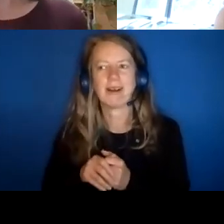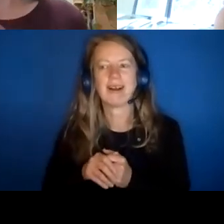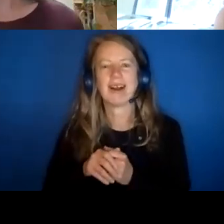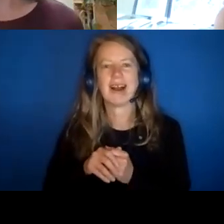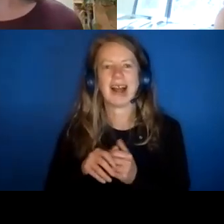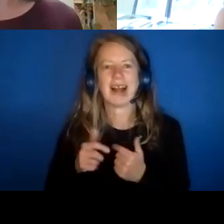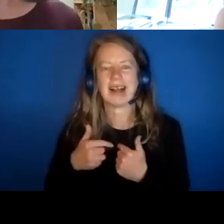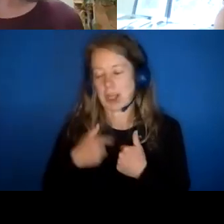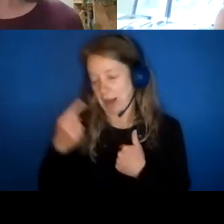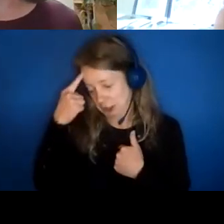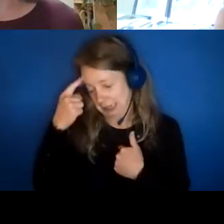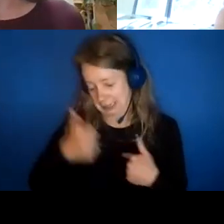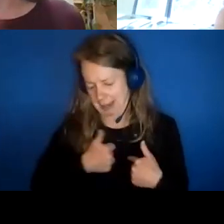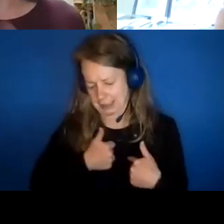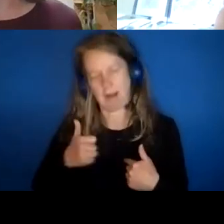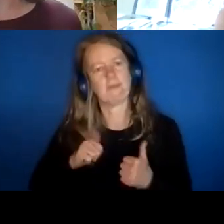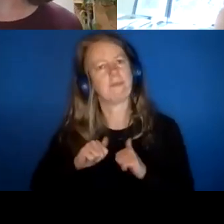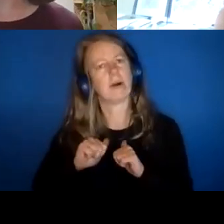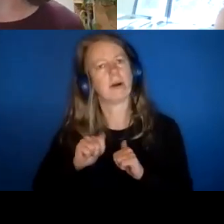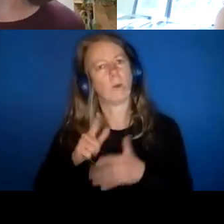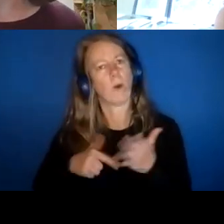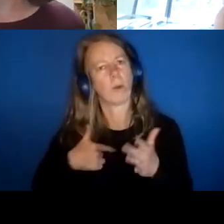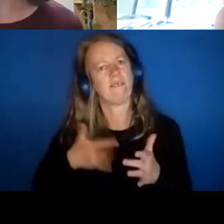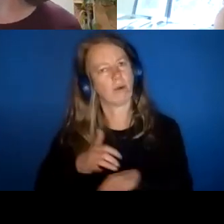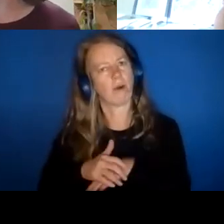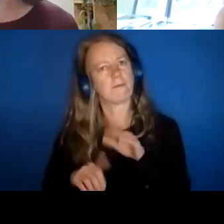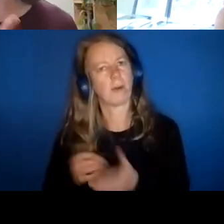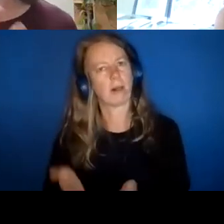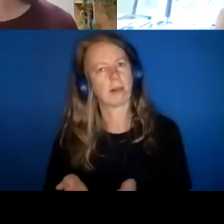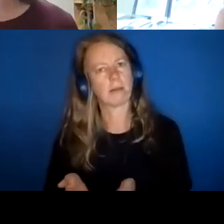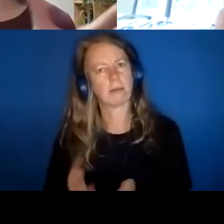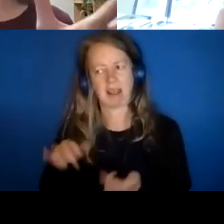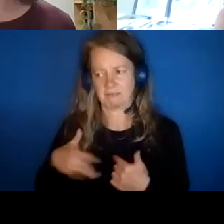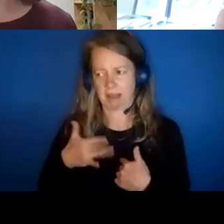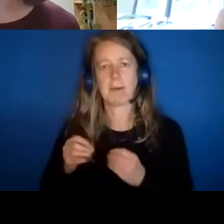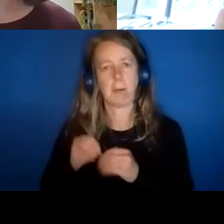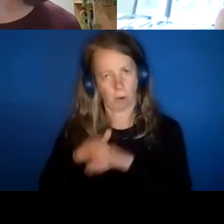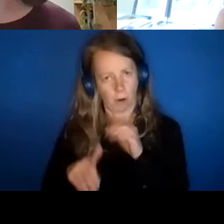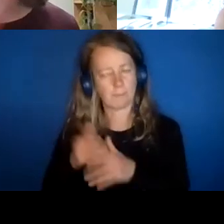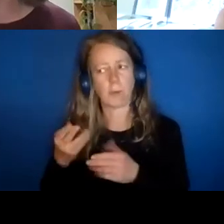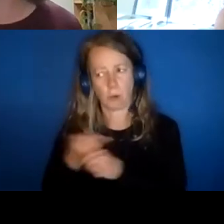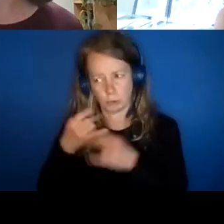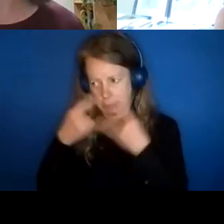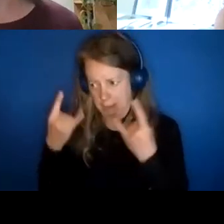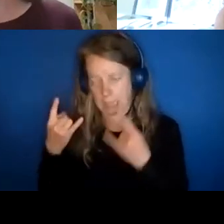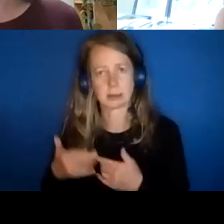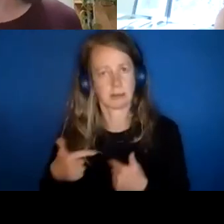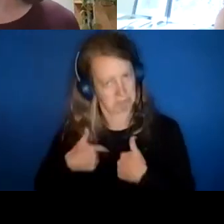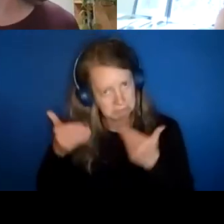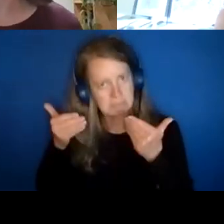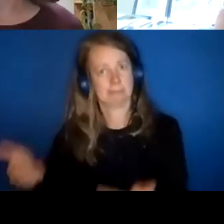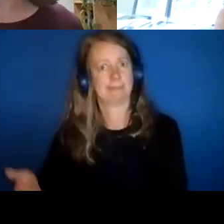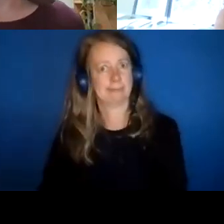like, what am I comfortable with? What's it matter? If it's more comfortable for me to walk in with the mask on, then I